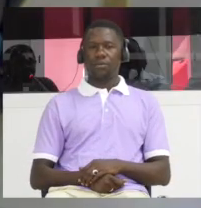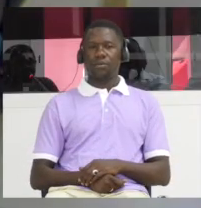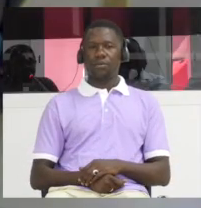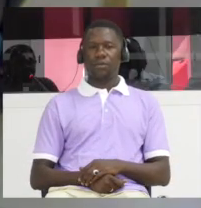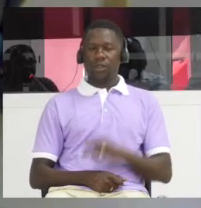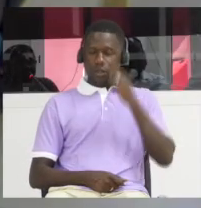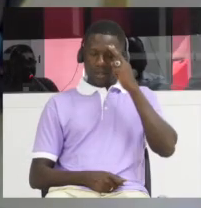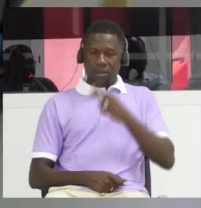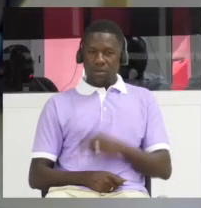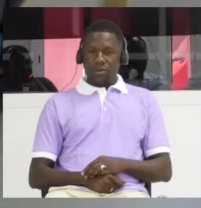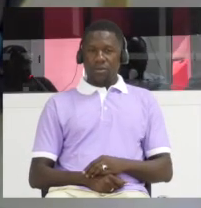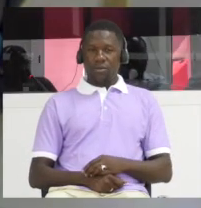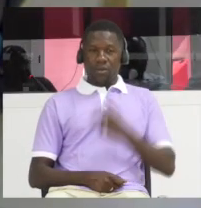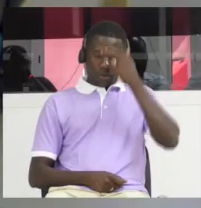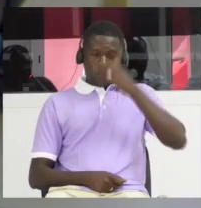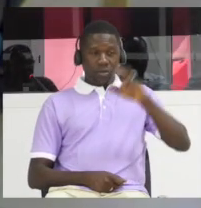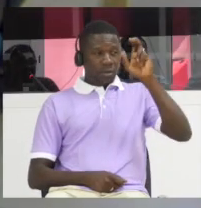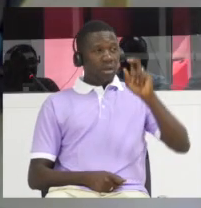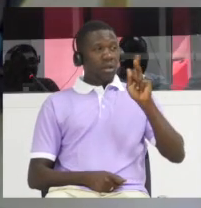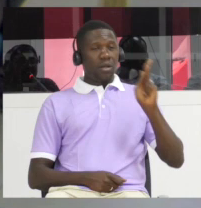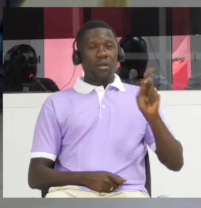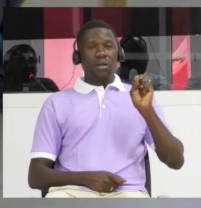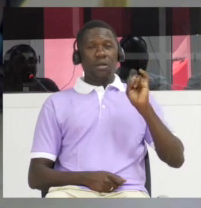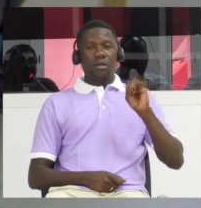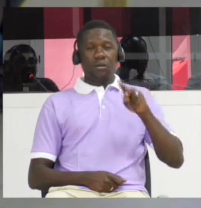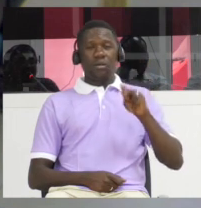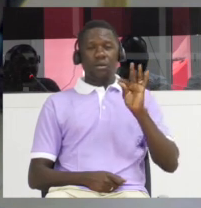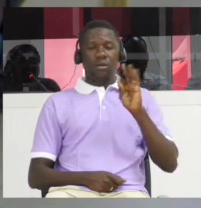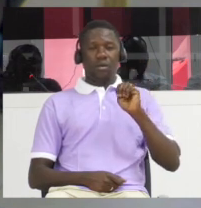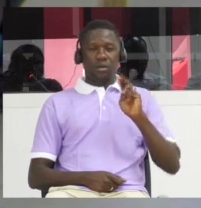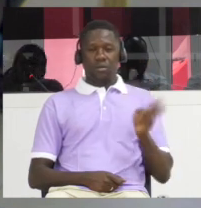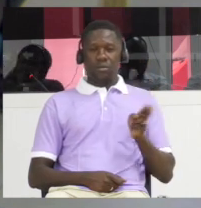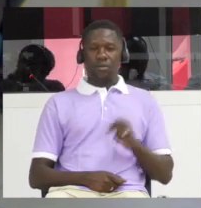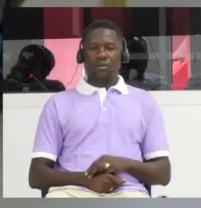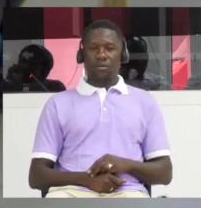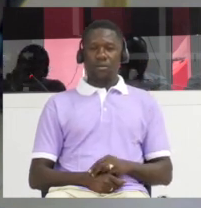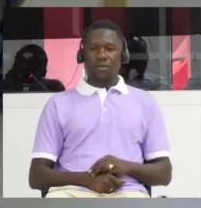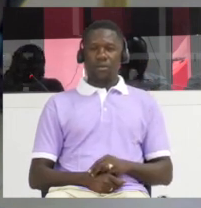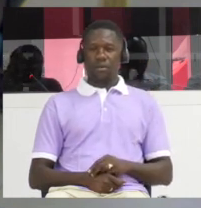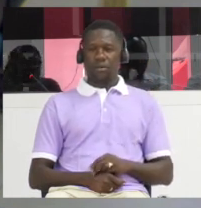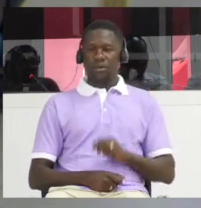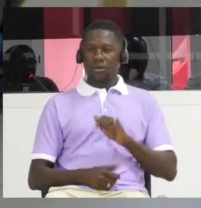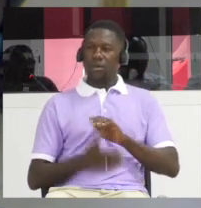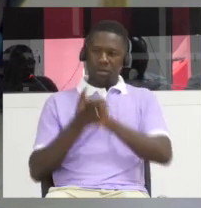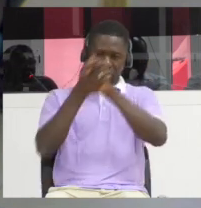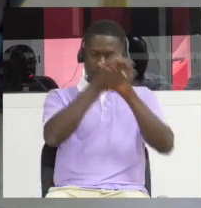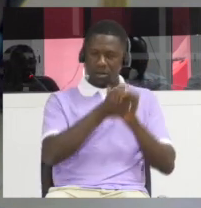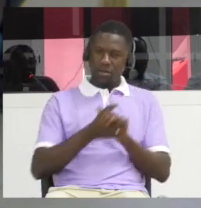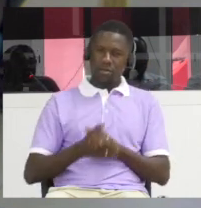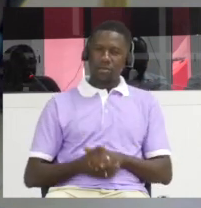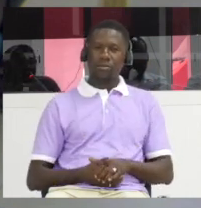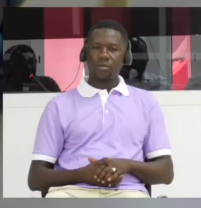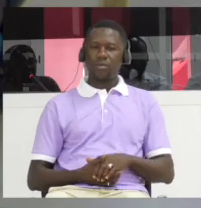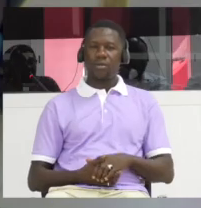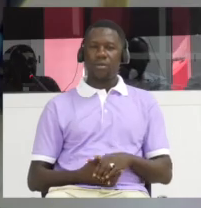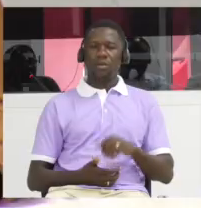Thank you very much. I'm Commissioner Kinte. The floor. Assalamu alaikum, Honorable Jack.